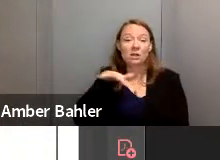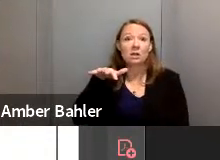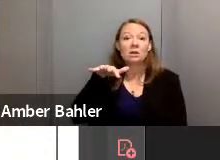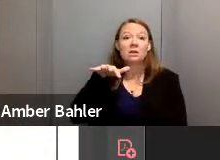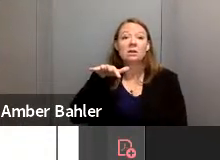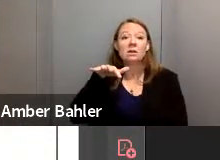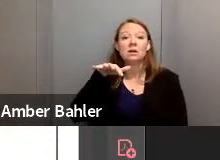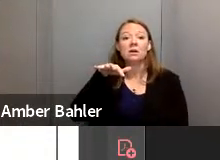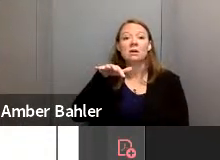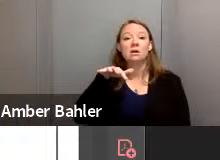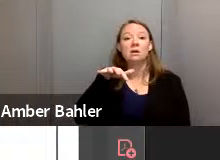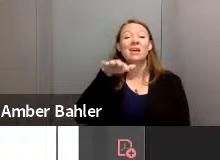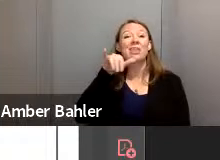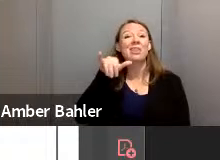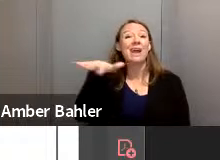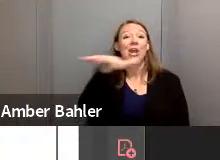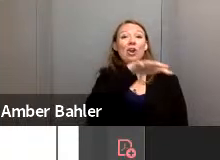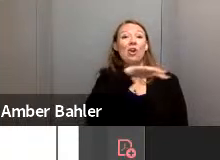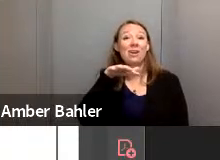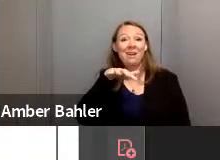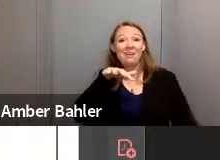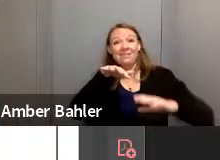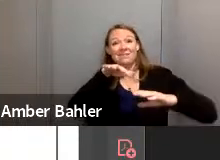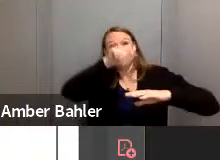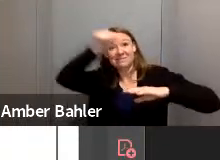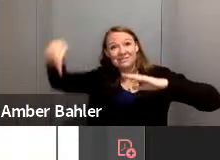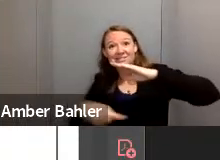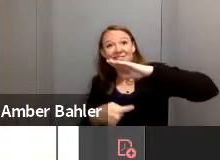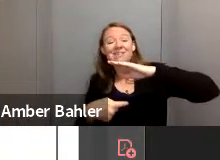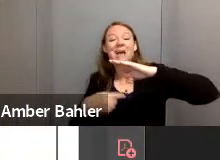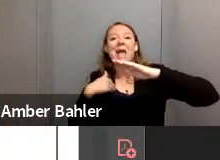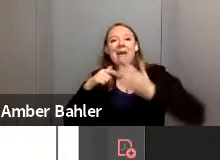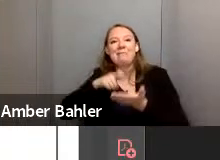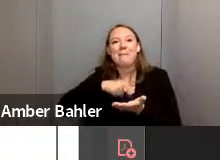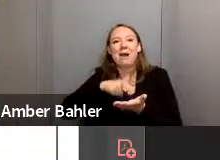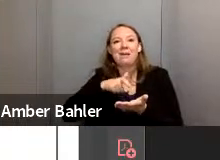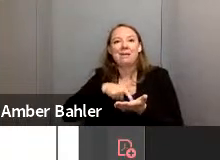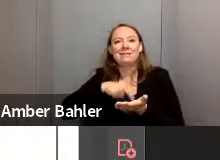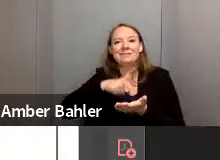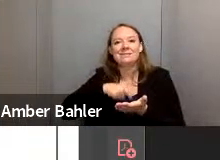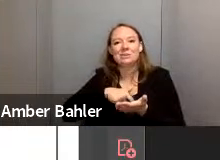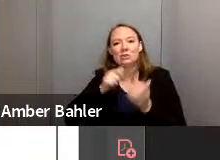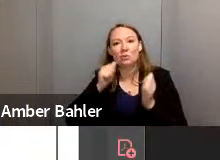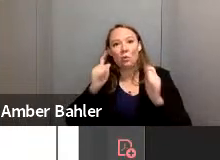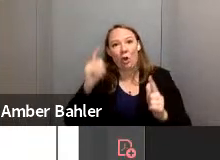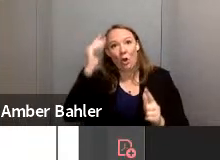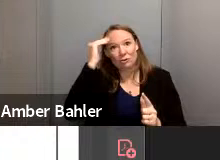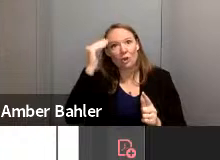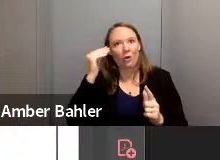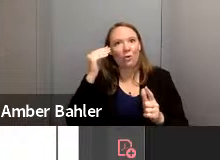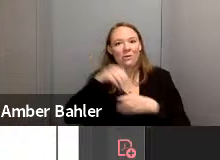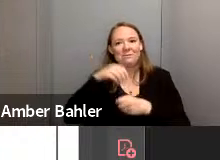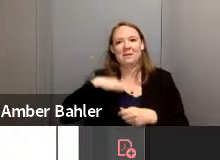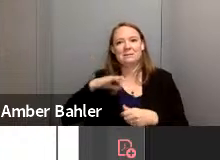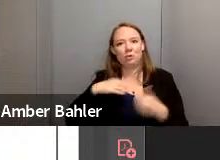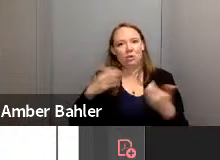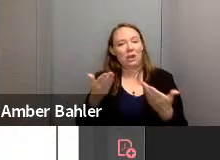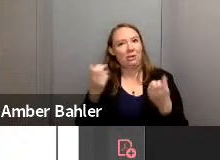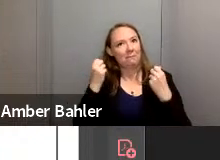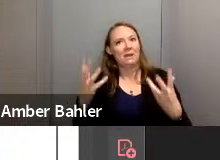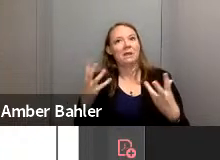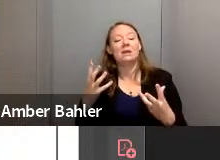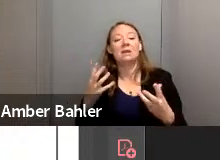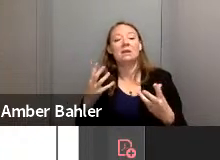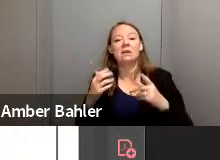mine, which, you know, we're all familiar with in the Pittsburgh area. And it will have a special